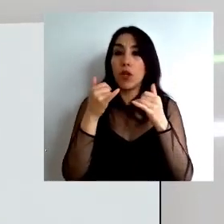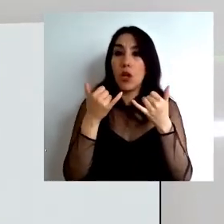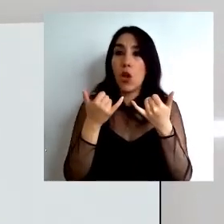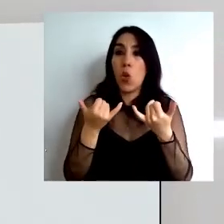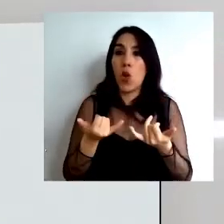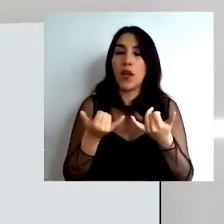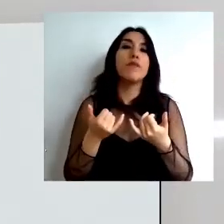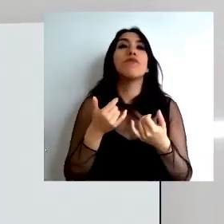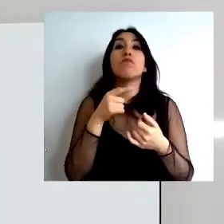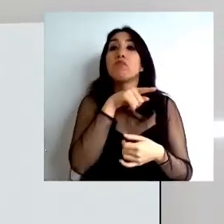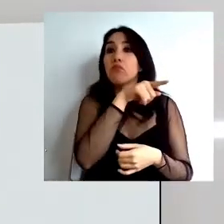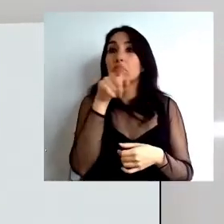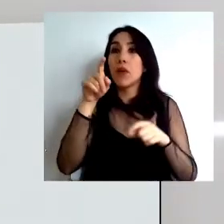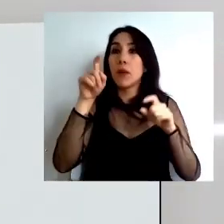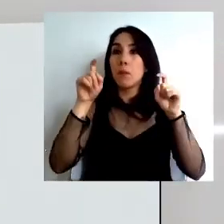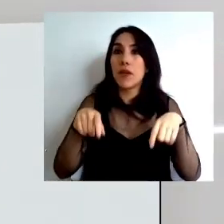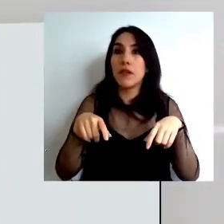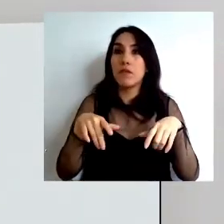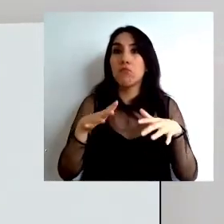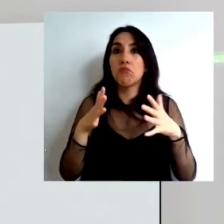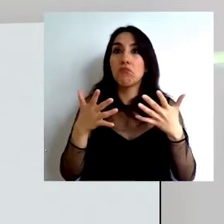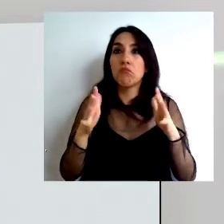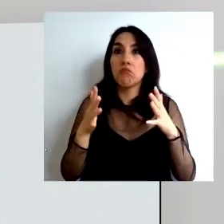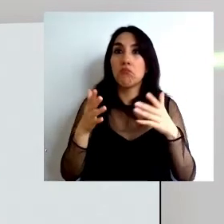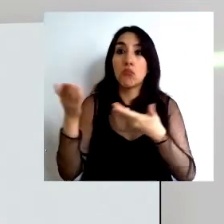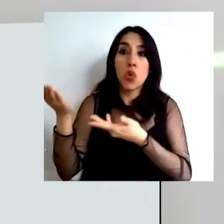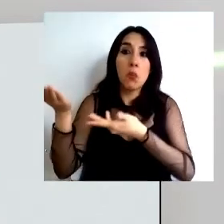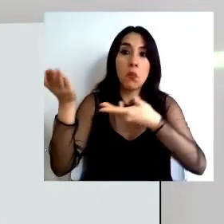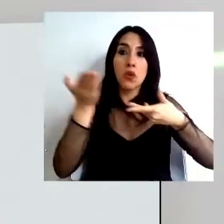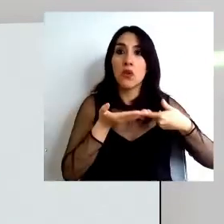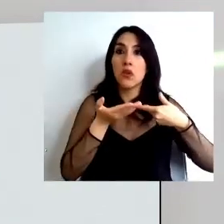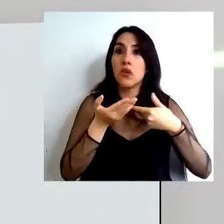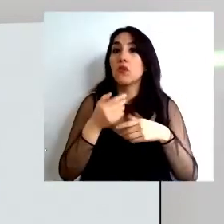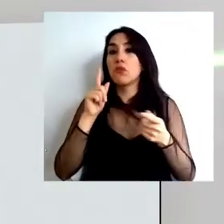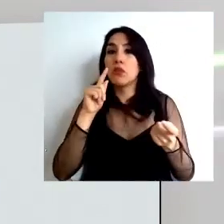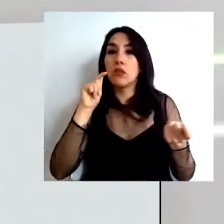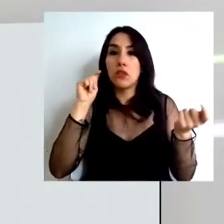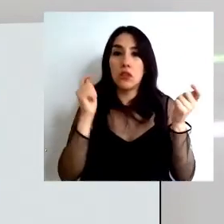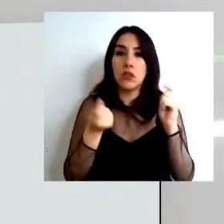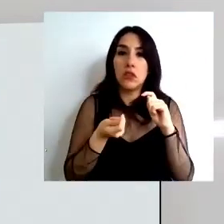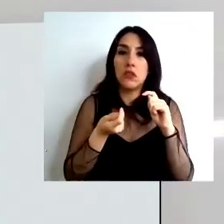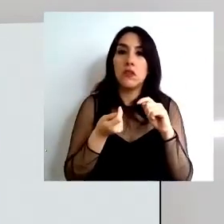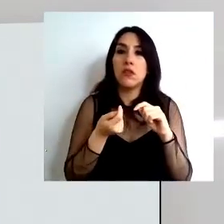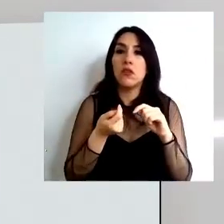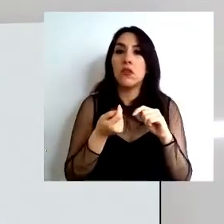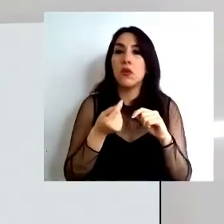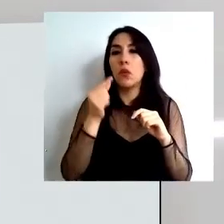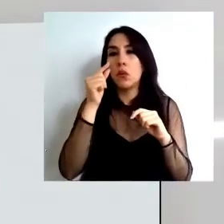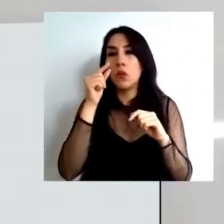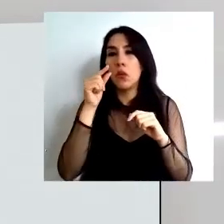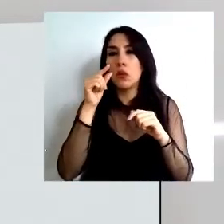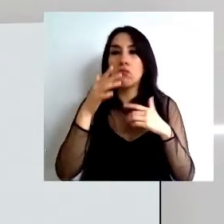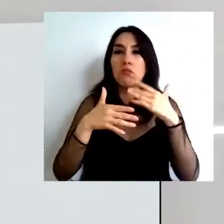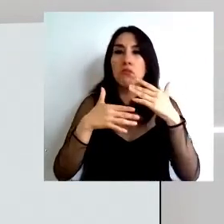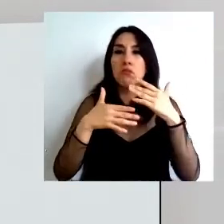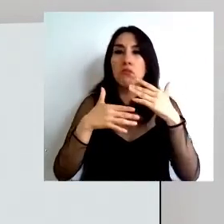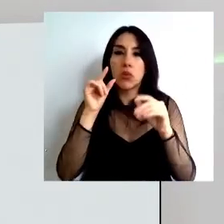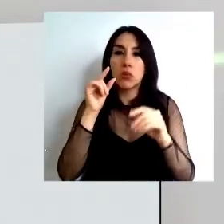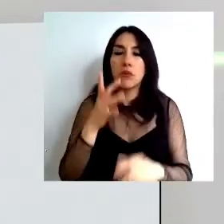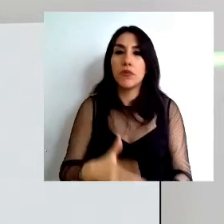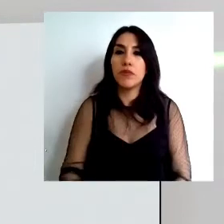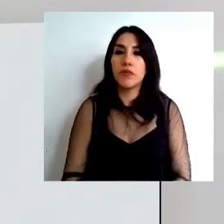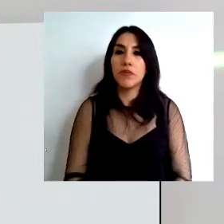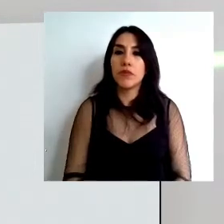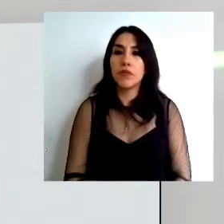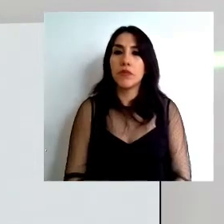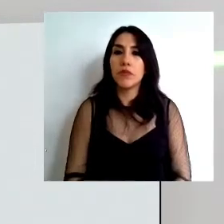to change this a little bit, which in this way you need for your country, for your culture,